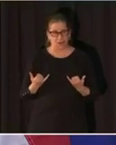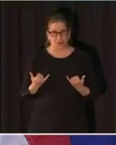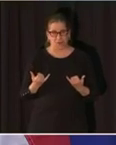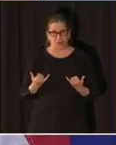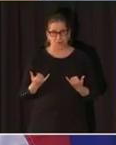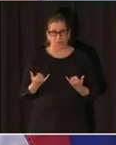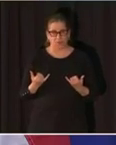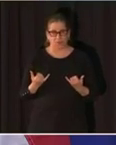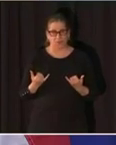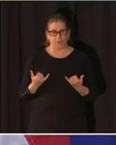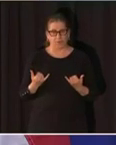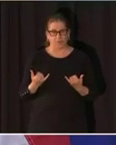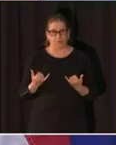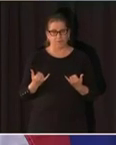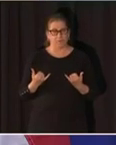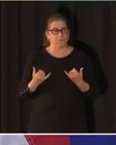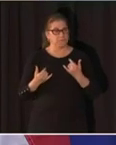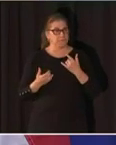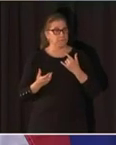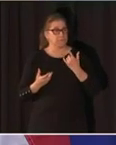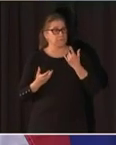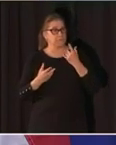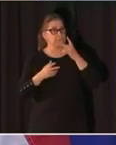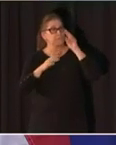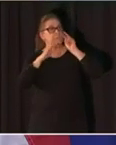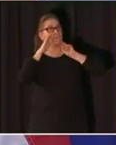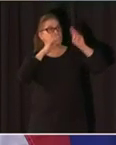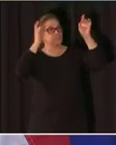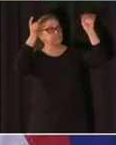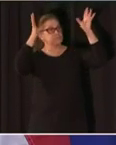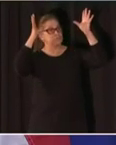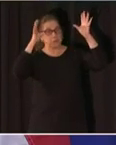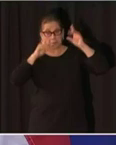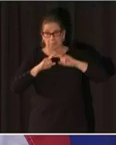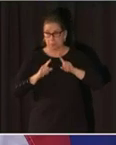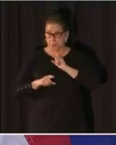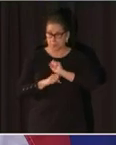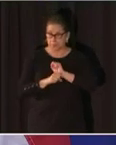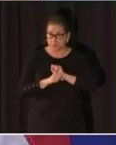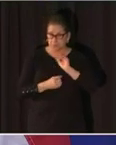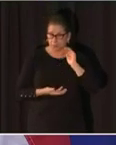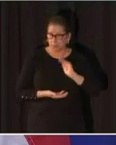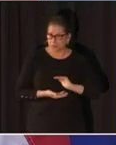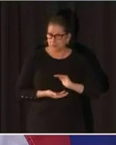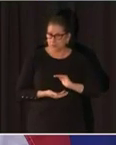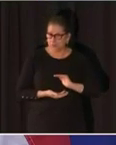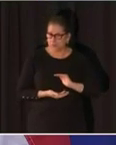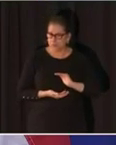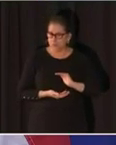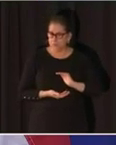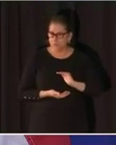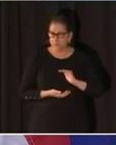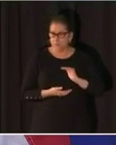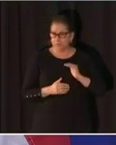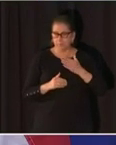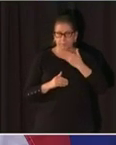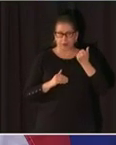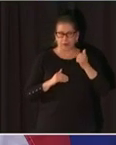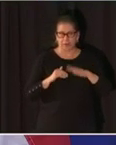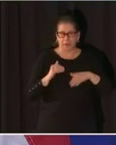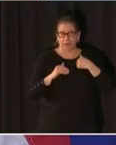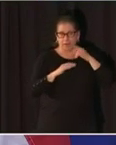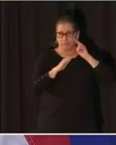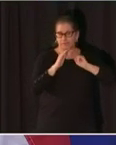thought the number of infections could have been based on our modeling. And that is because our residents